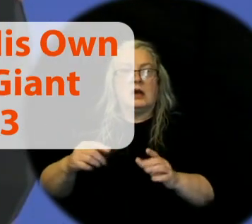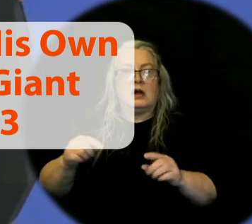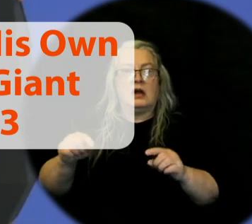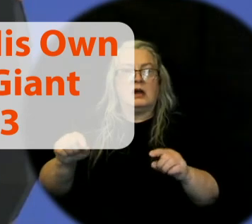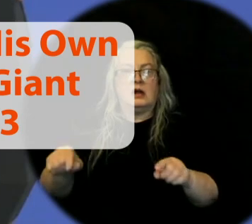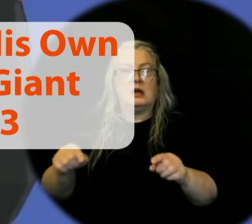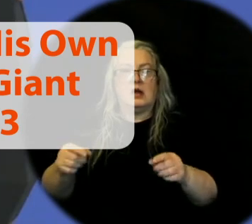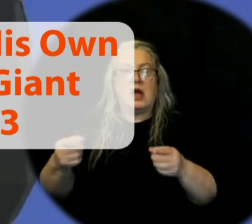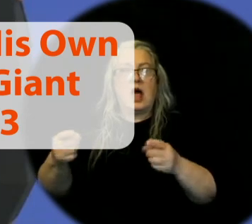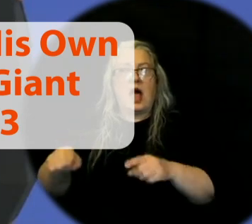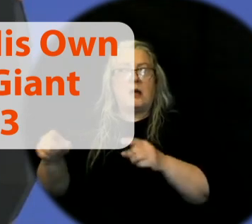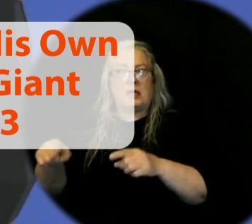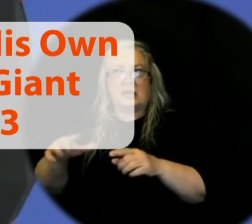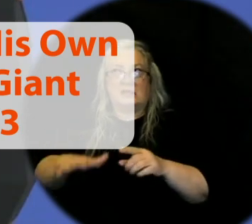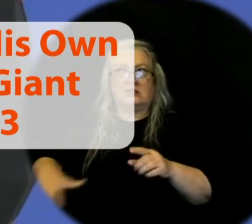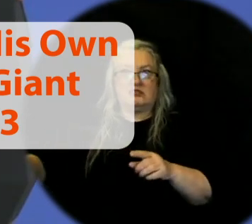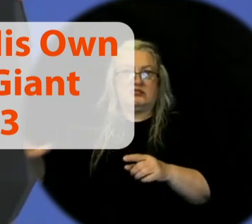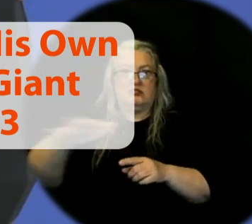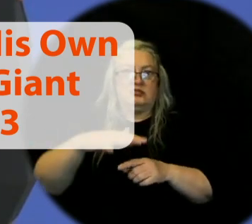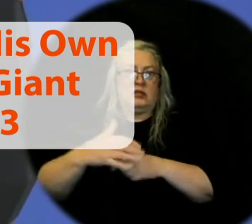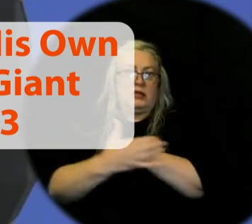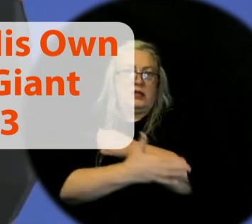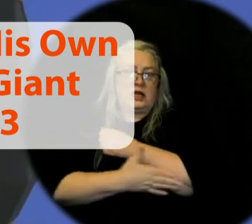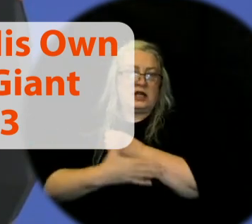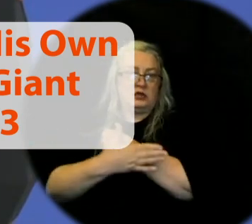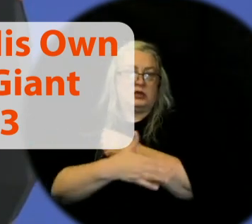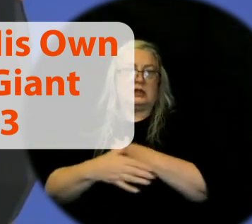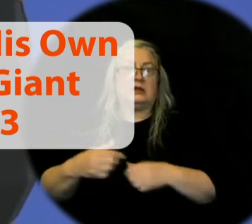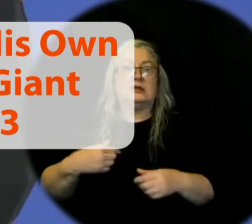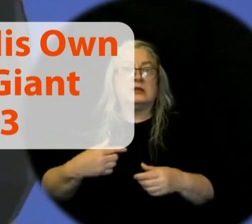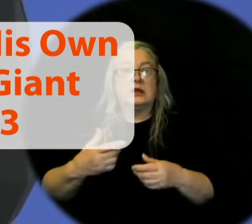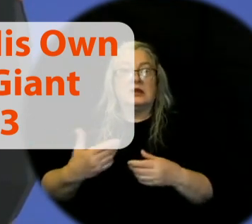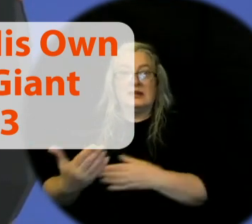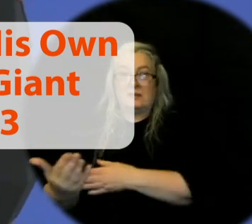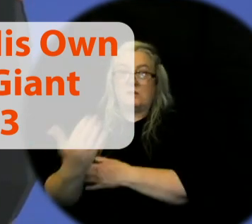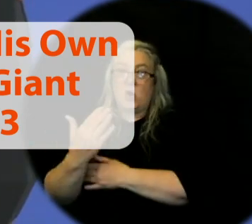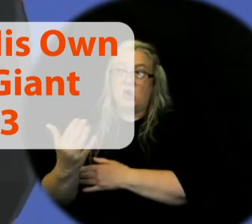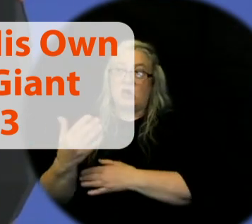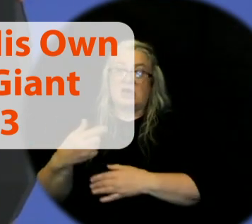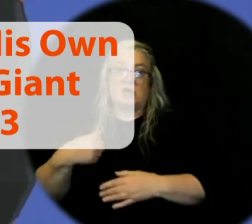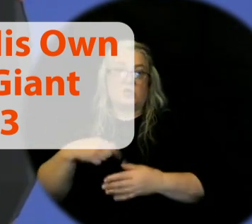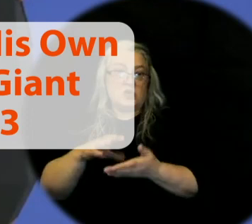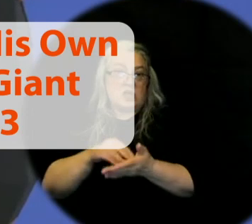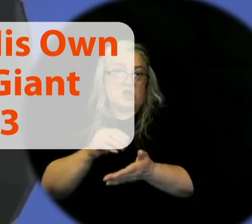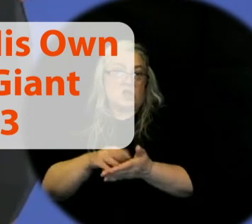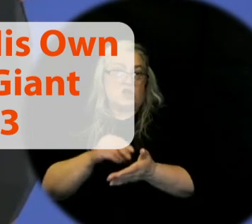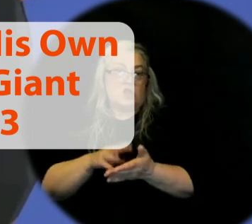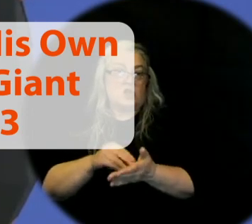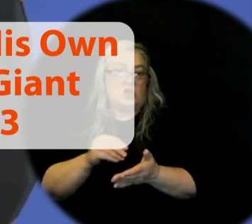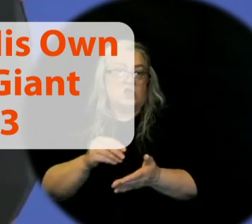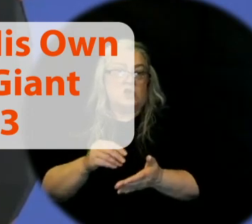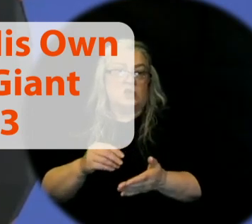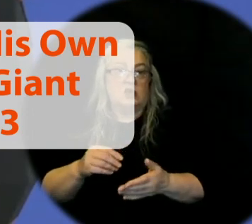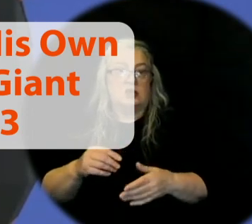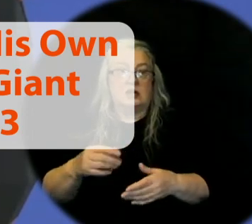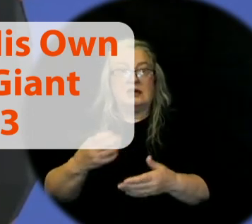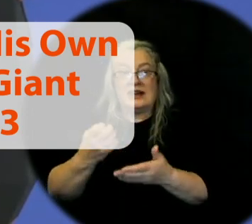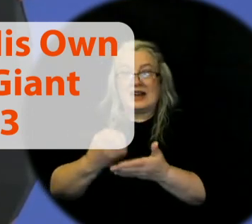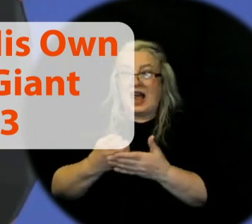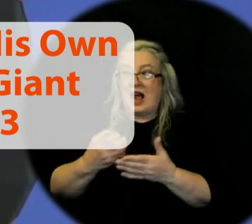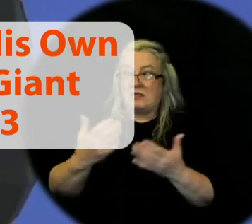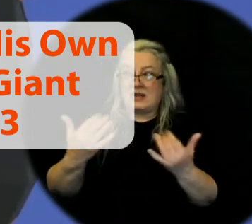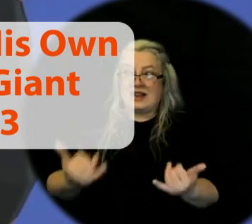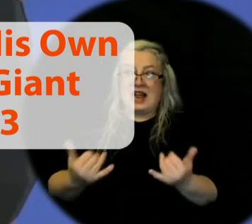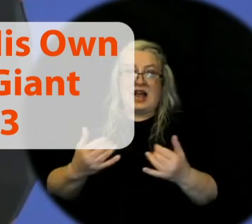morning's report showed that we added, the economy's strong. We added more jobs, over 500,000 jobs this last